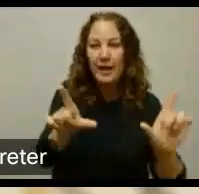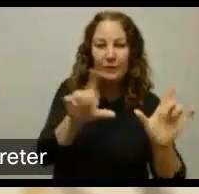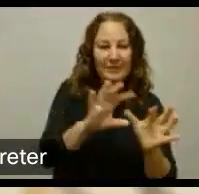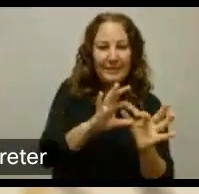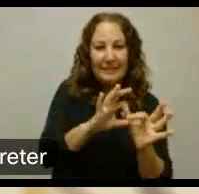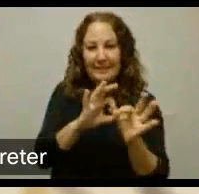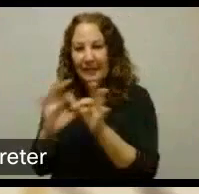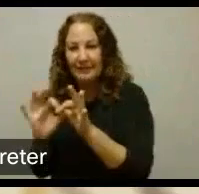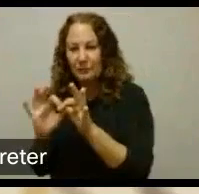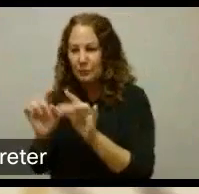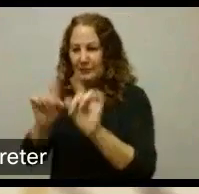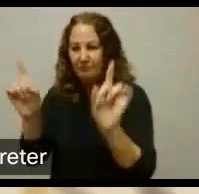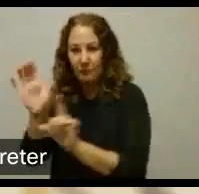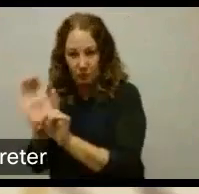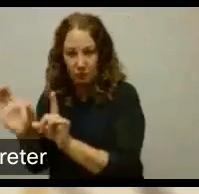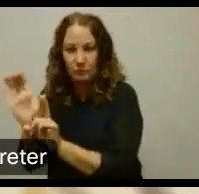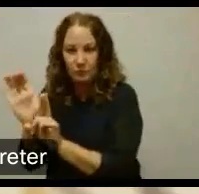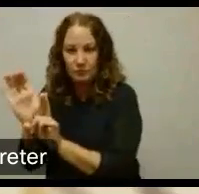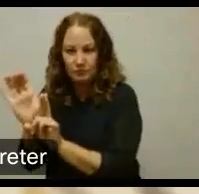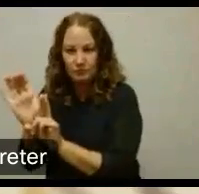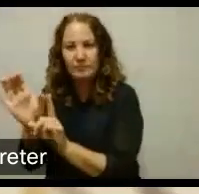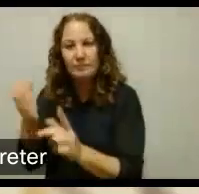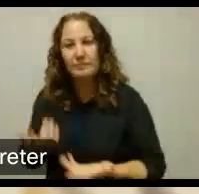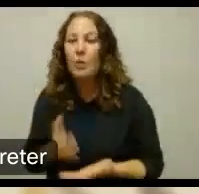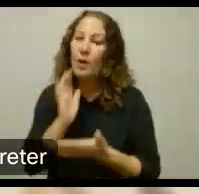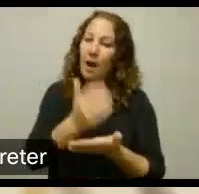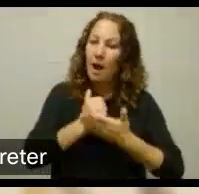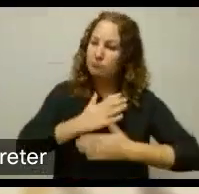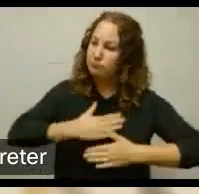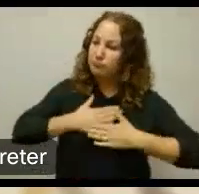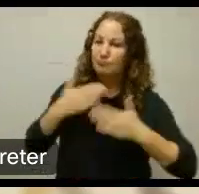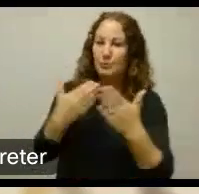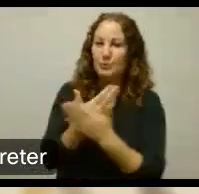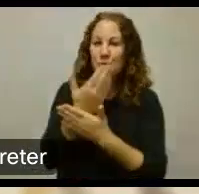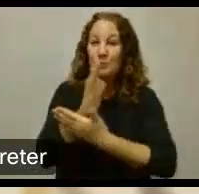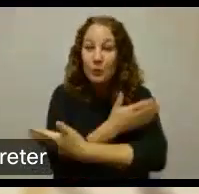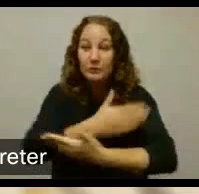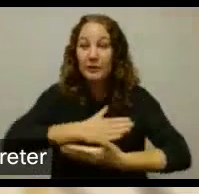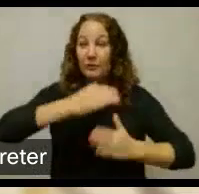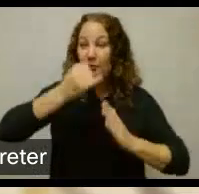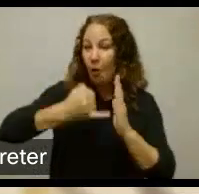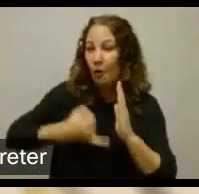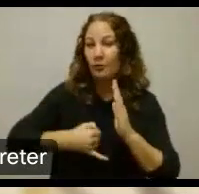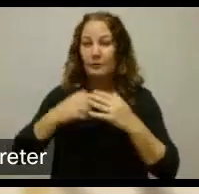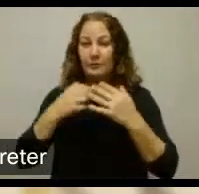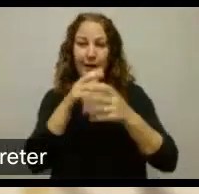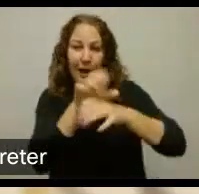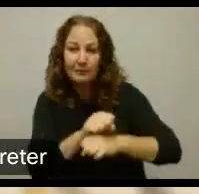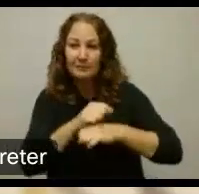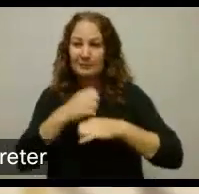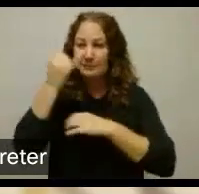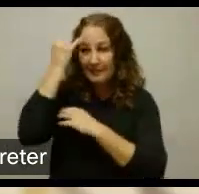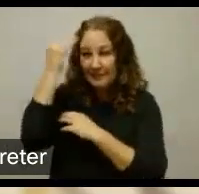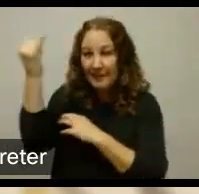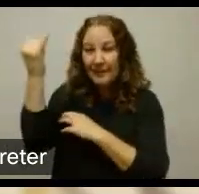you to different cultures and can help you appreciate new types of music, art, customs, and ideas. These can